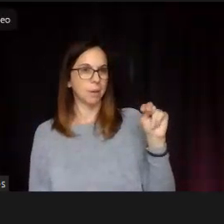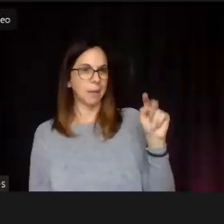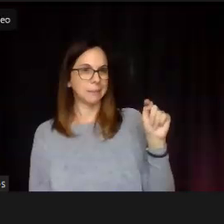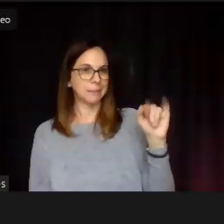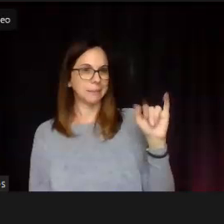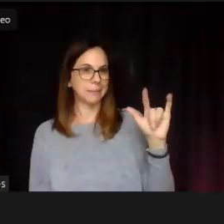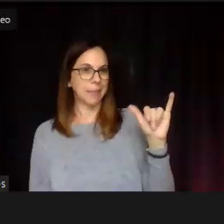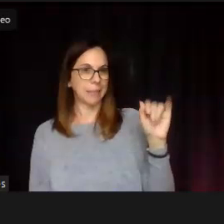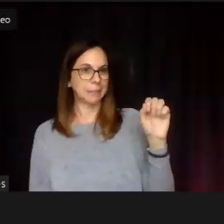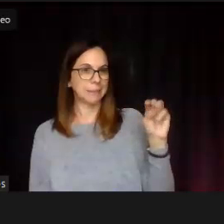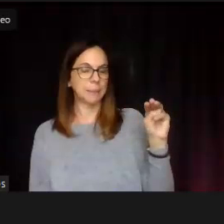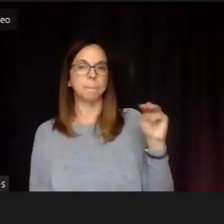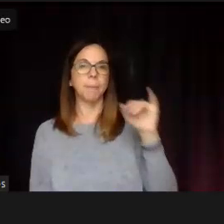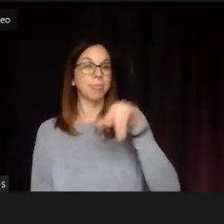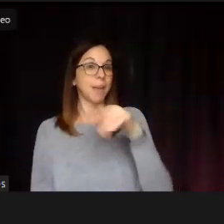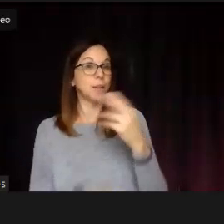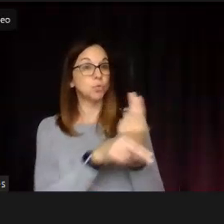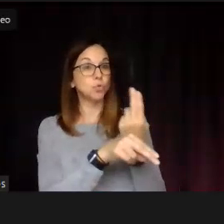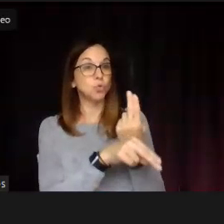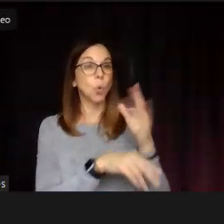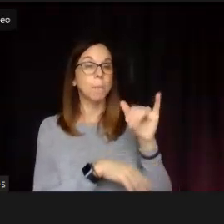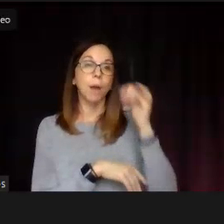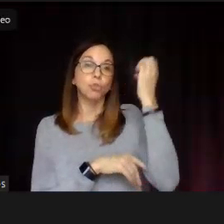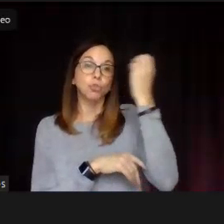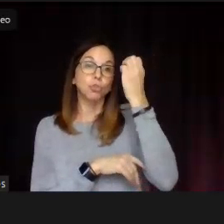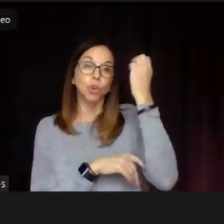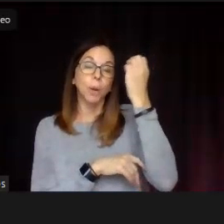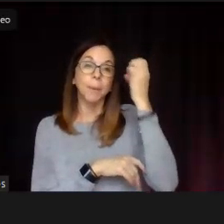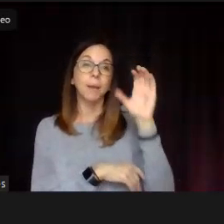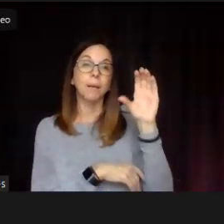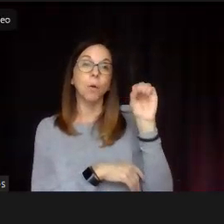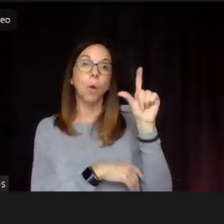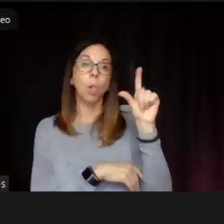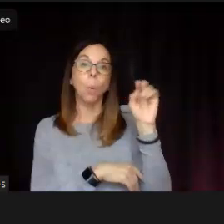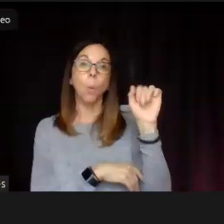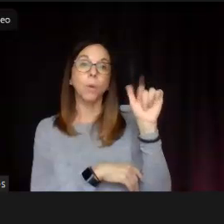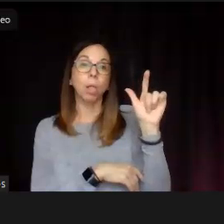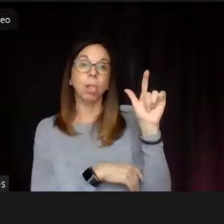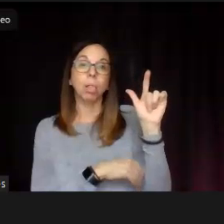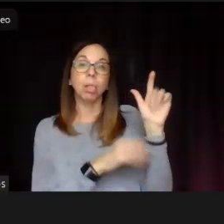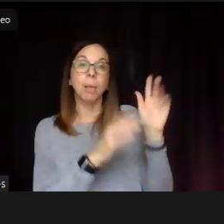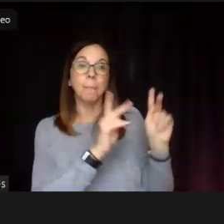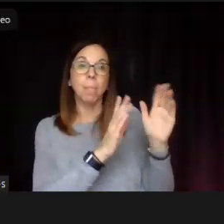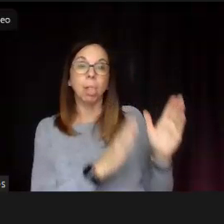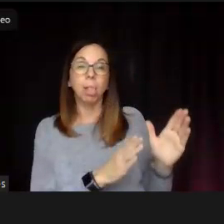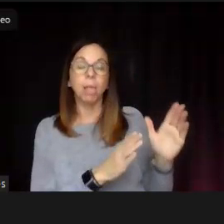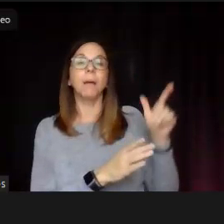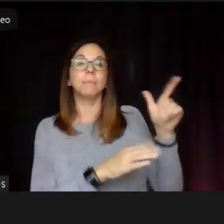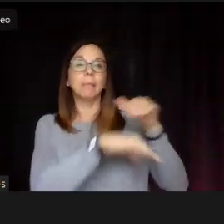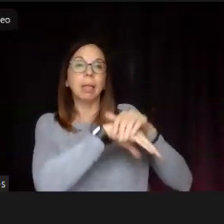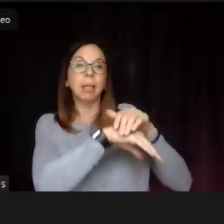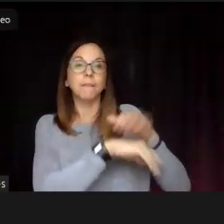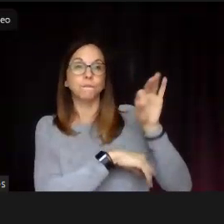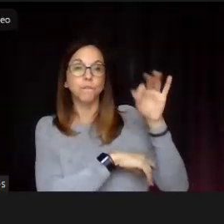time about how this was used by the European colonial powers, England and France and